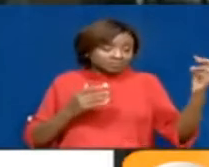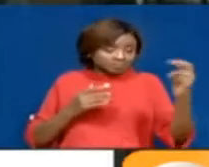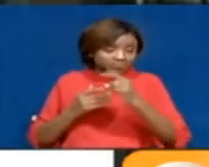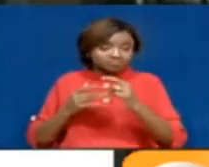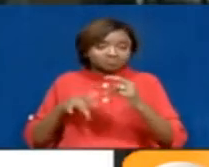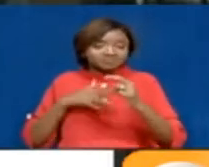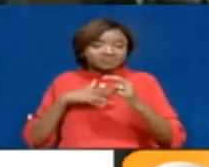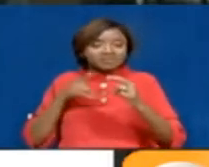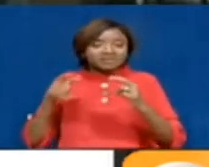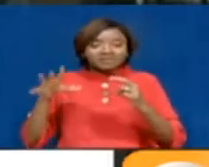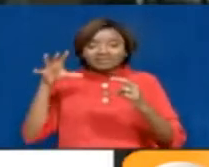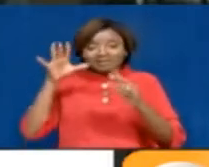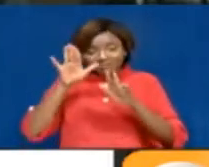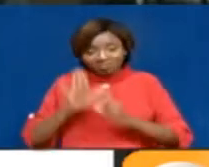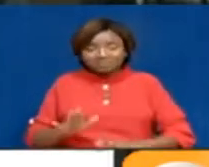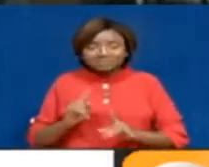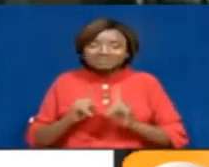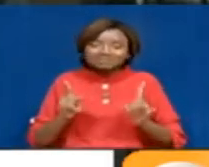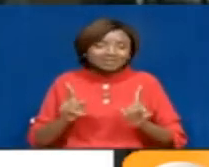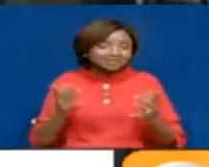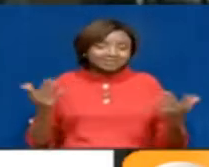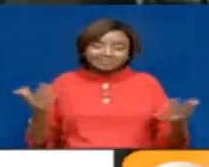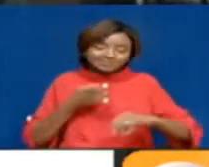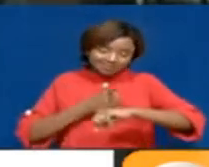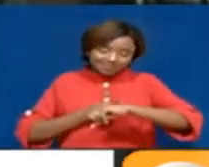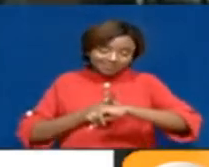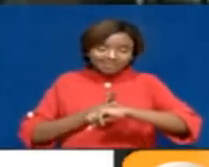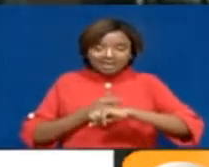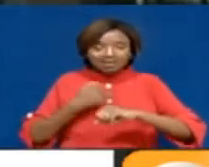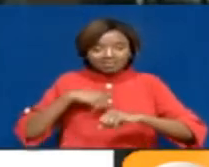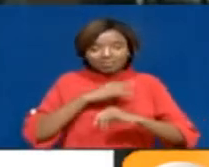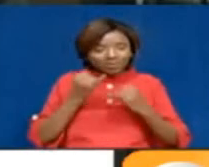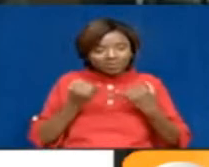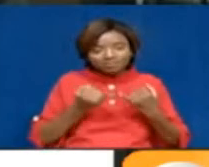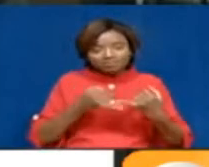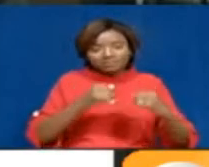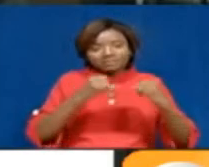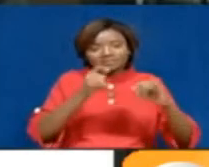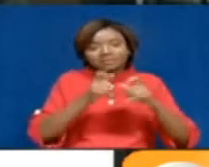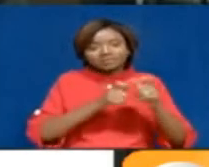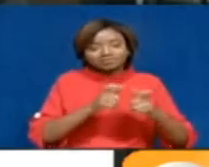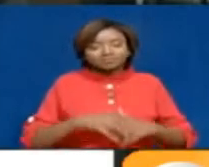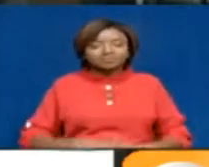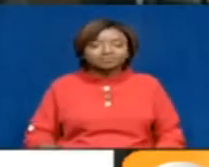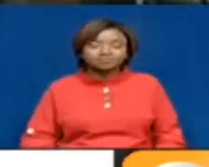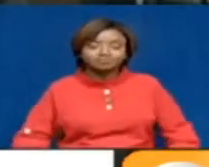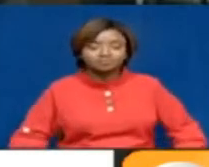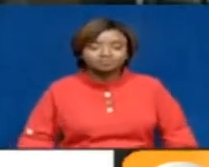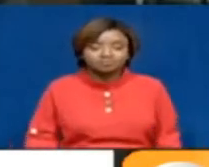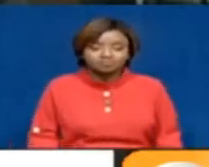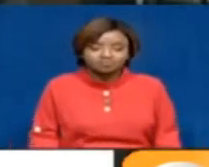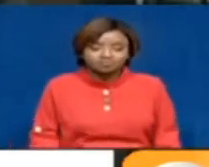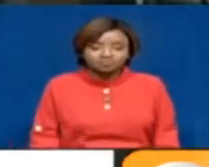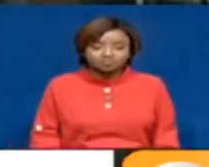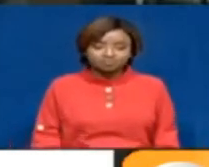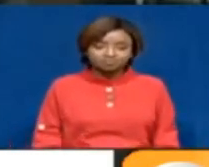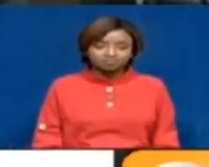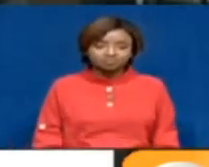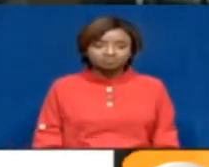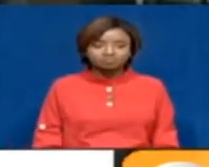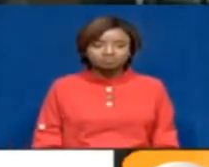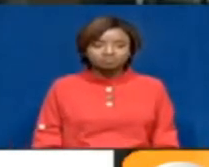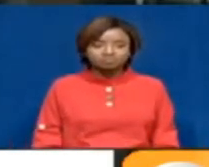But let us be honest, we tried our best. Okay. In the circumstances, yeah, to honor our